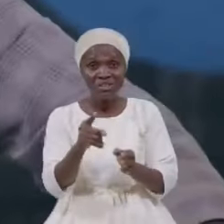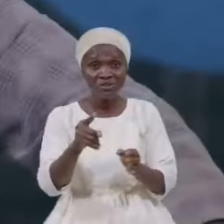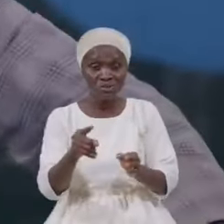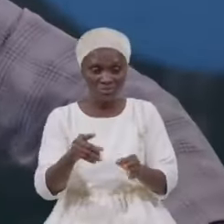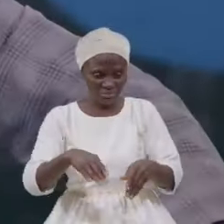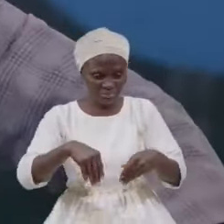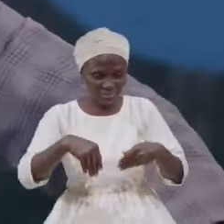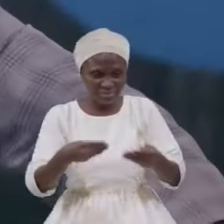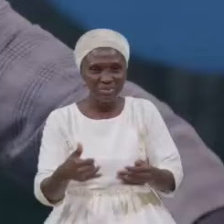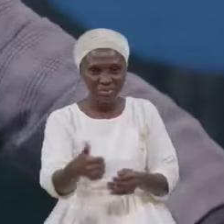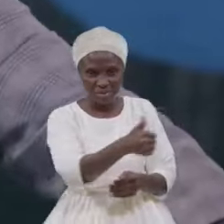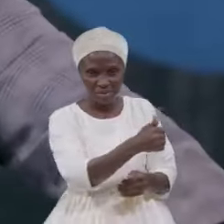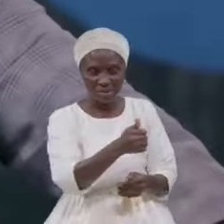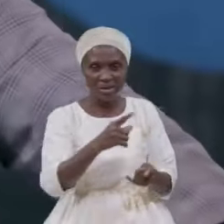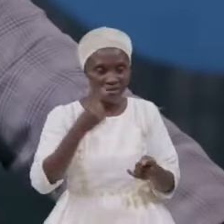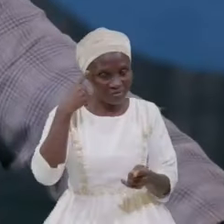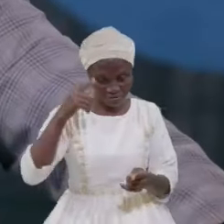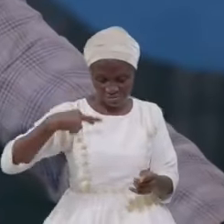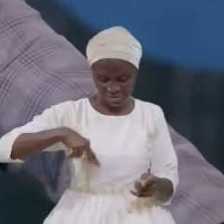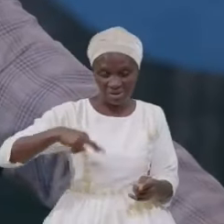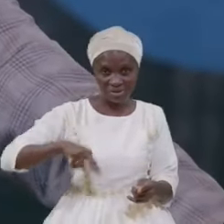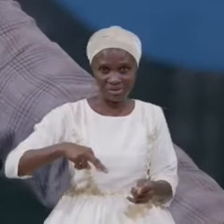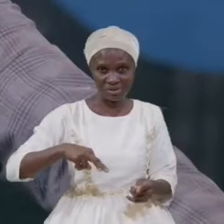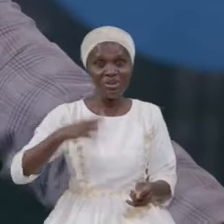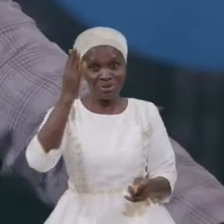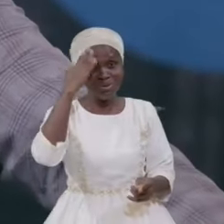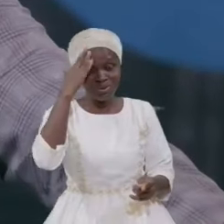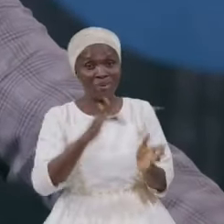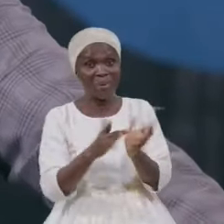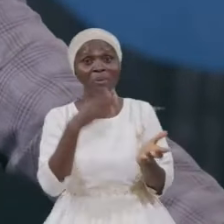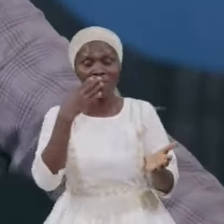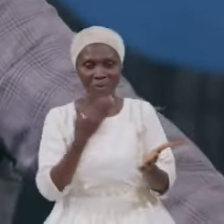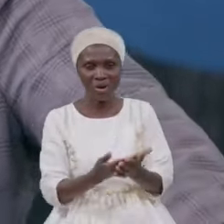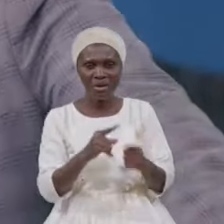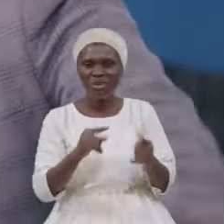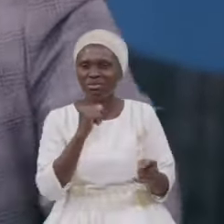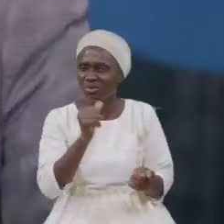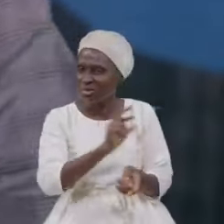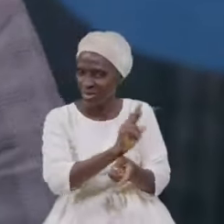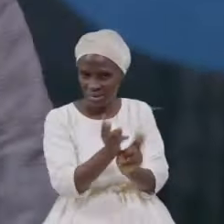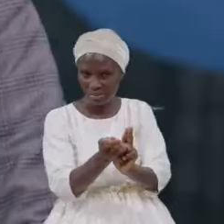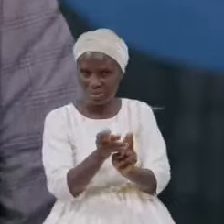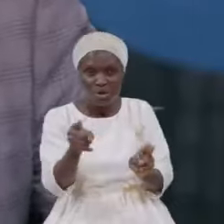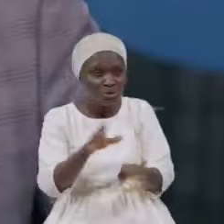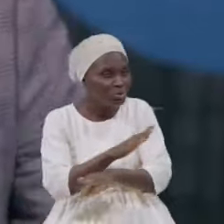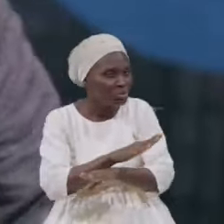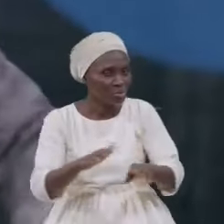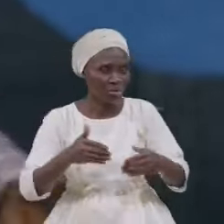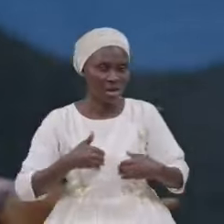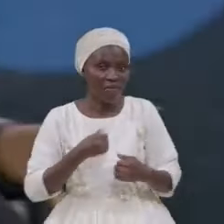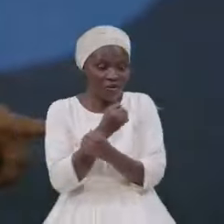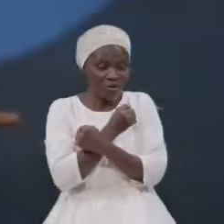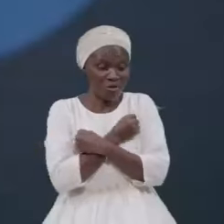not born again. You don't have the love of God and the love of Christ in you. And you can kill, you can